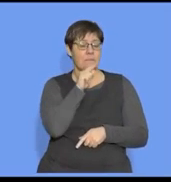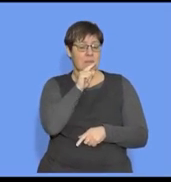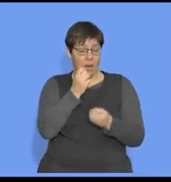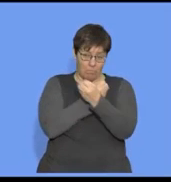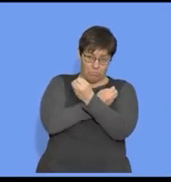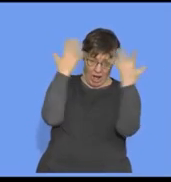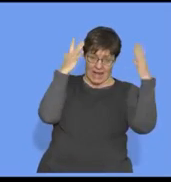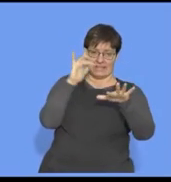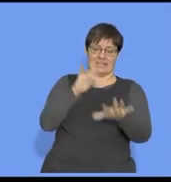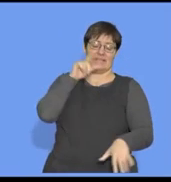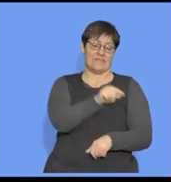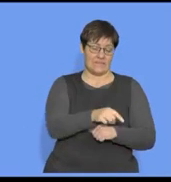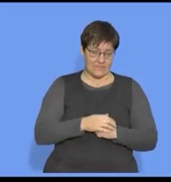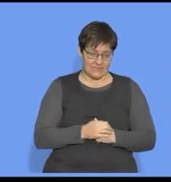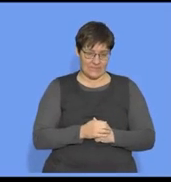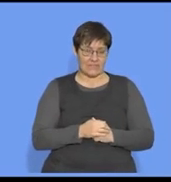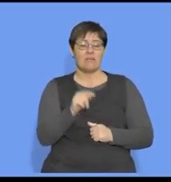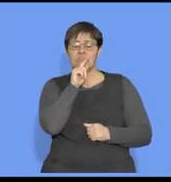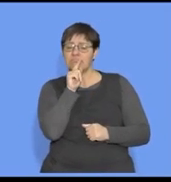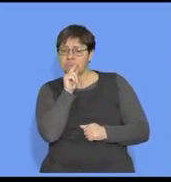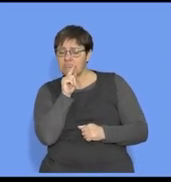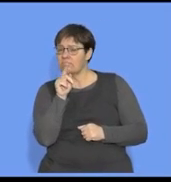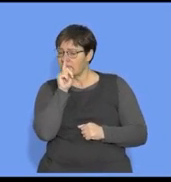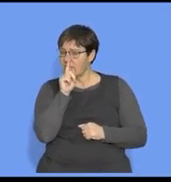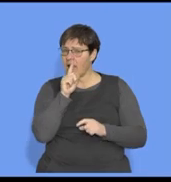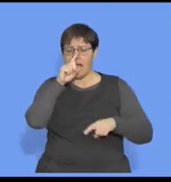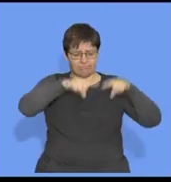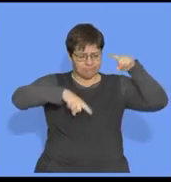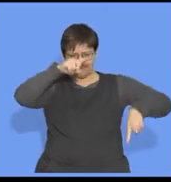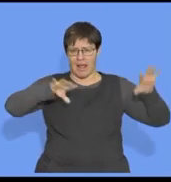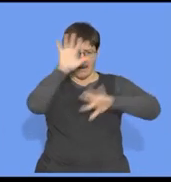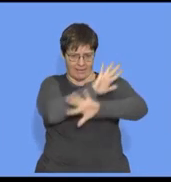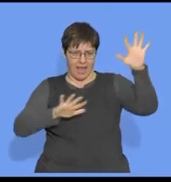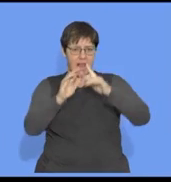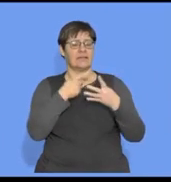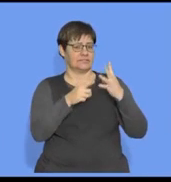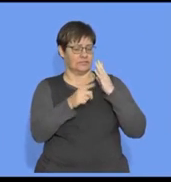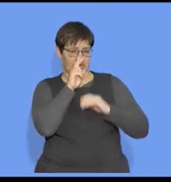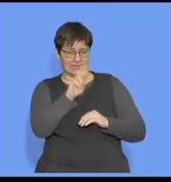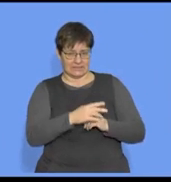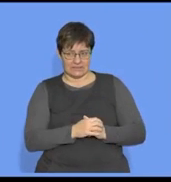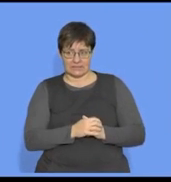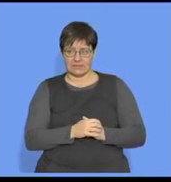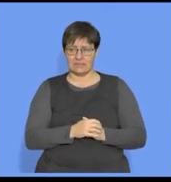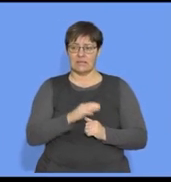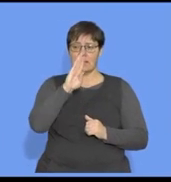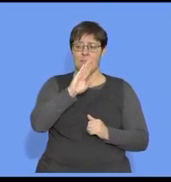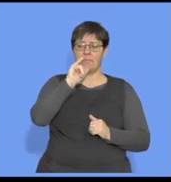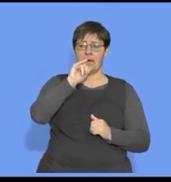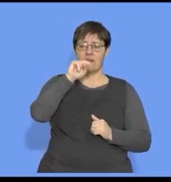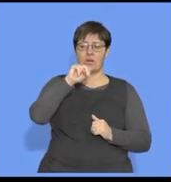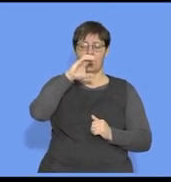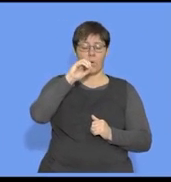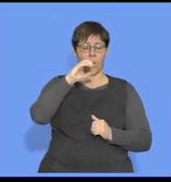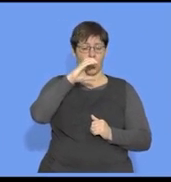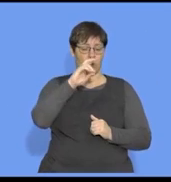bright light. And they distinguish between different colors. Binocular vision,